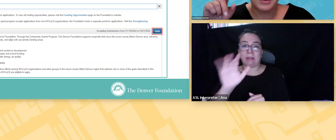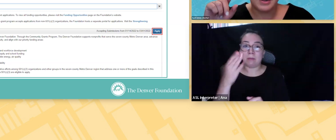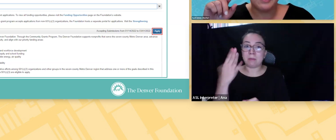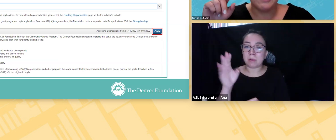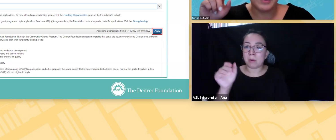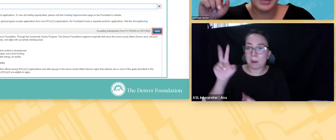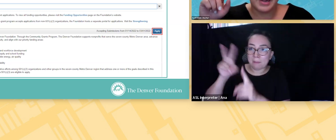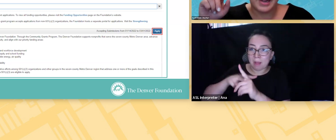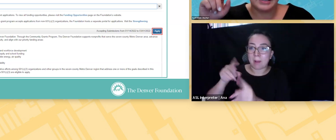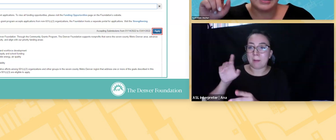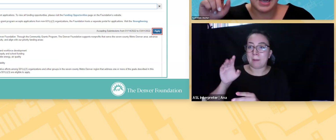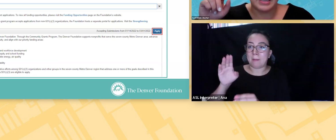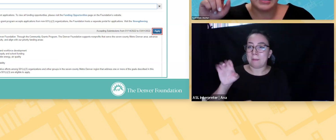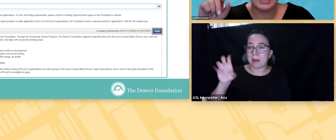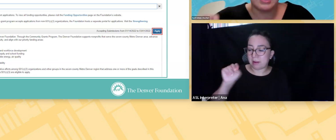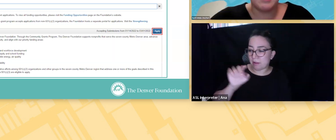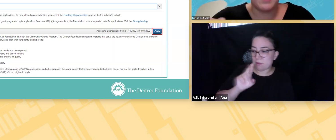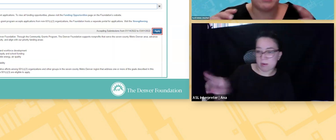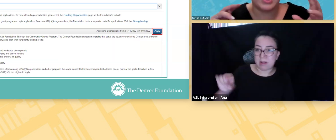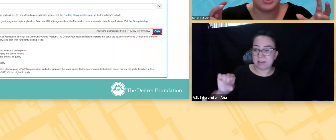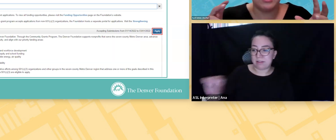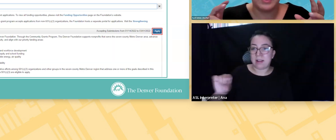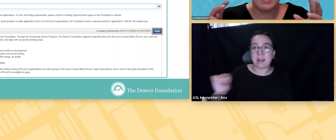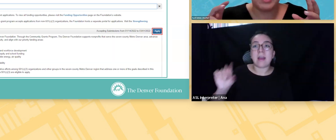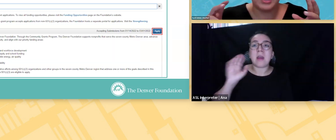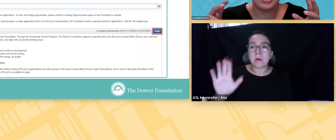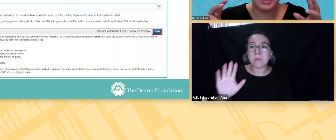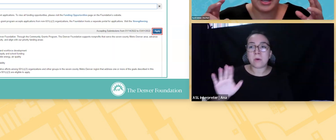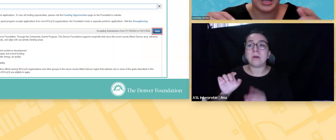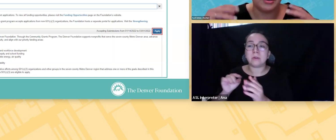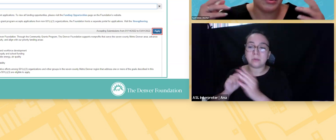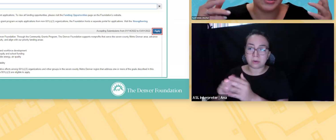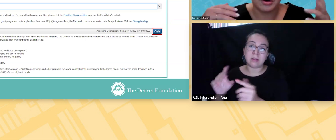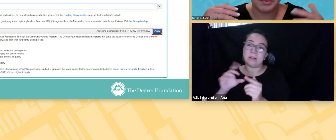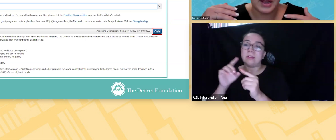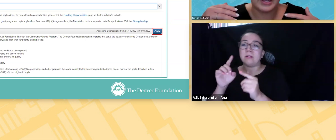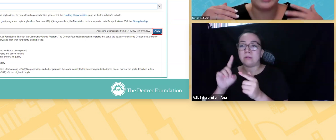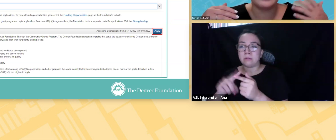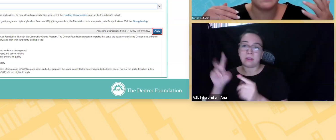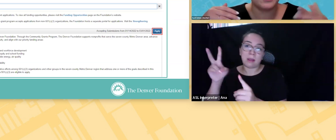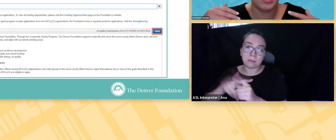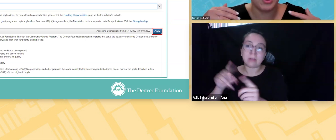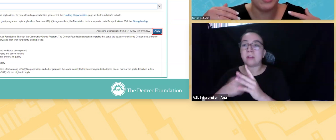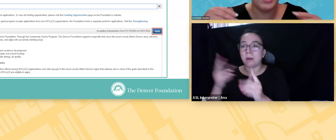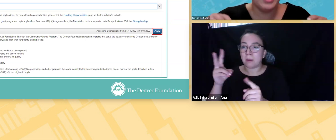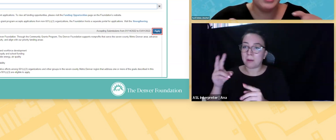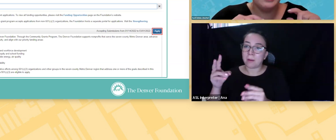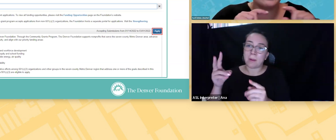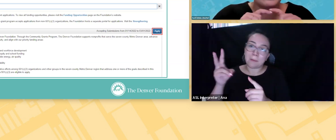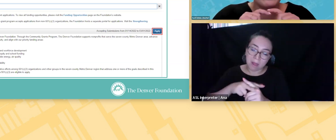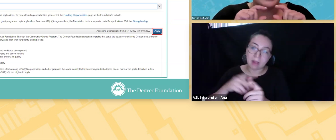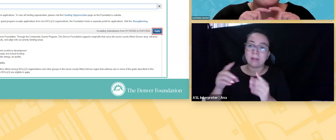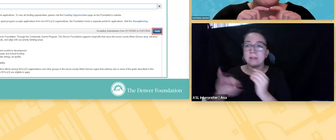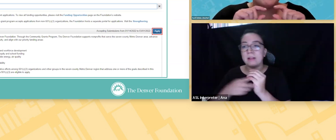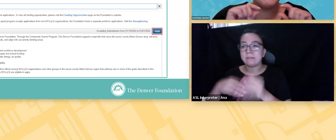Apply button on the right-hand side, and that will take you to the application. Again, you can start applying, save as you go.